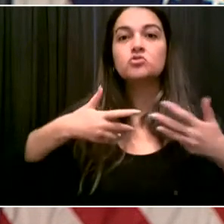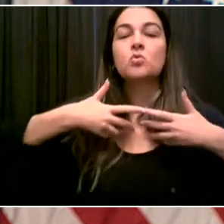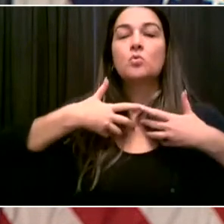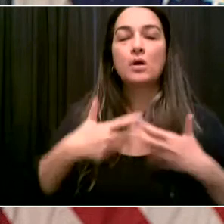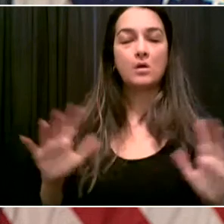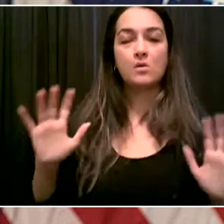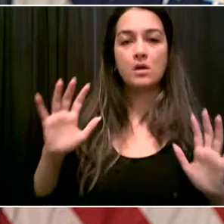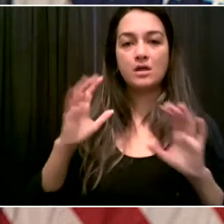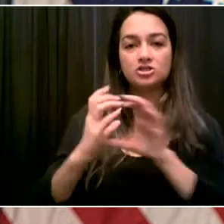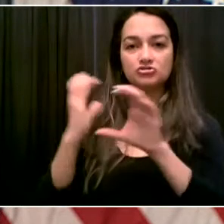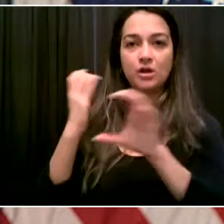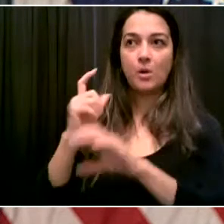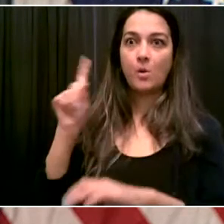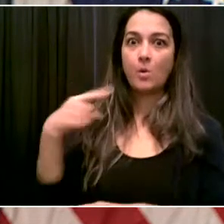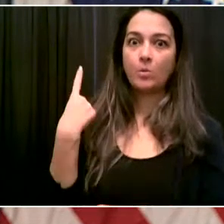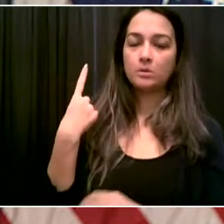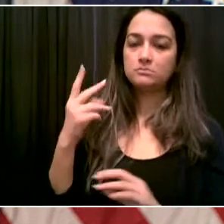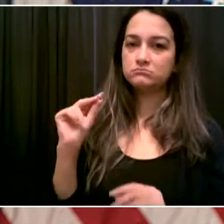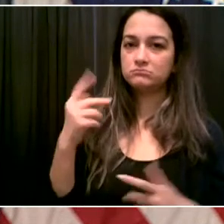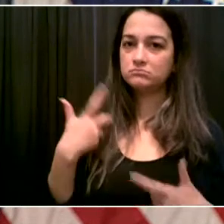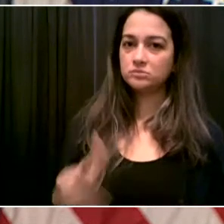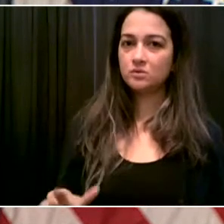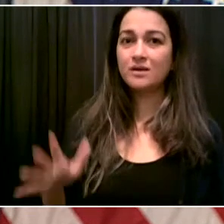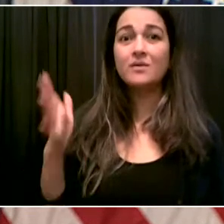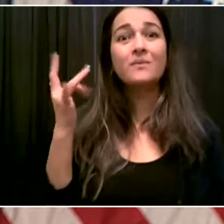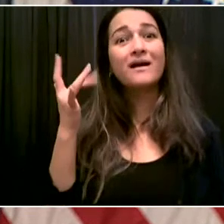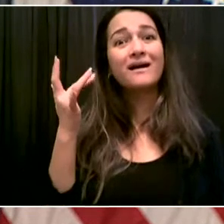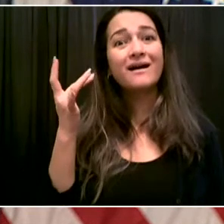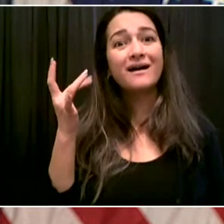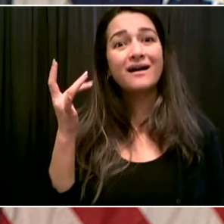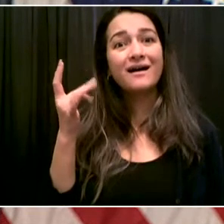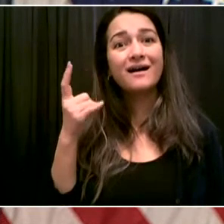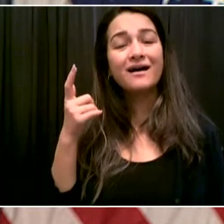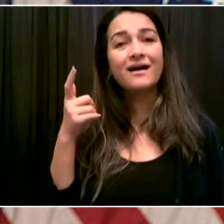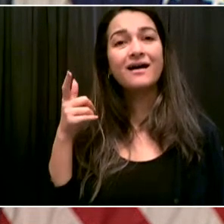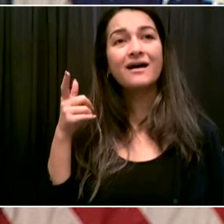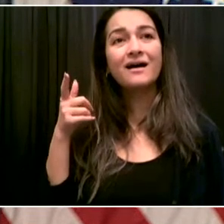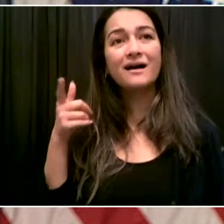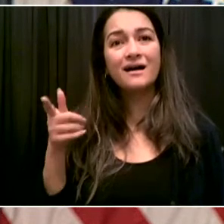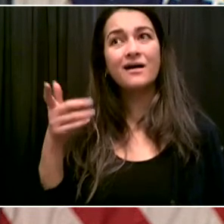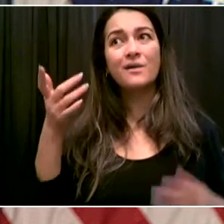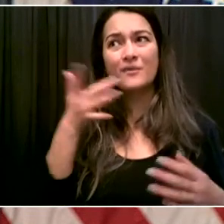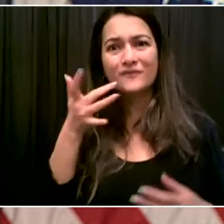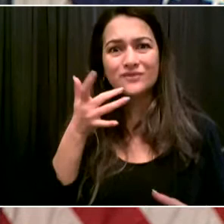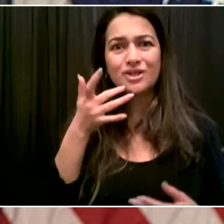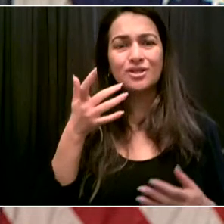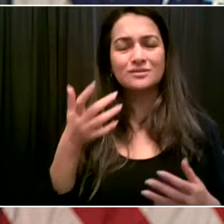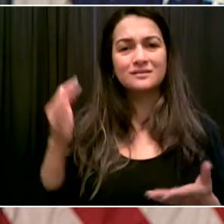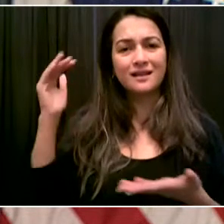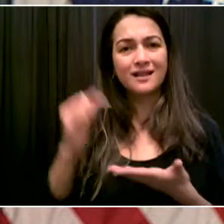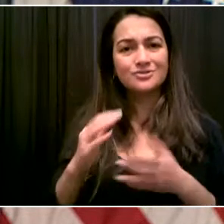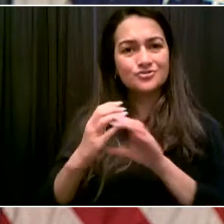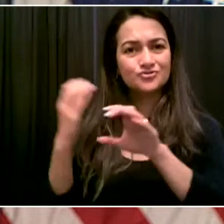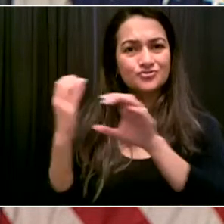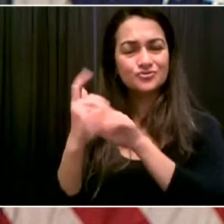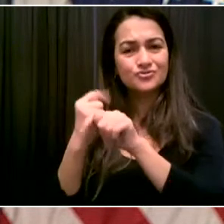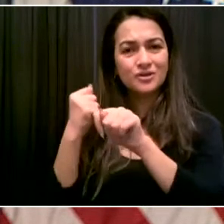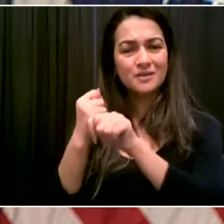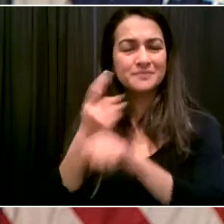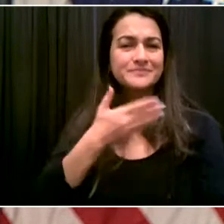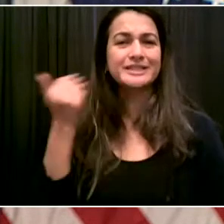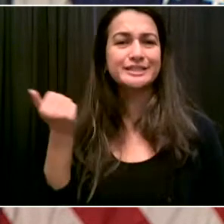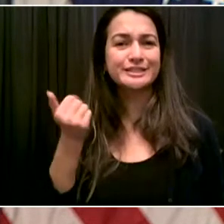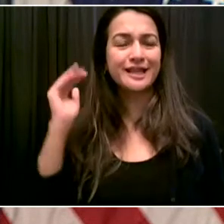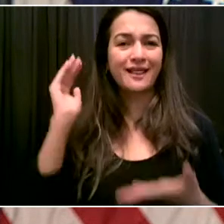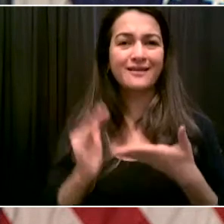on those big trucks. What they wanted was the opportunity to have input into that future, to say for themselves what